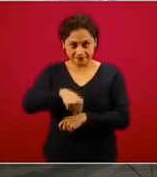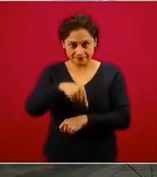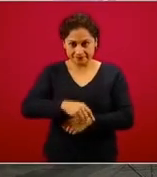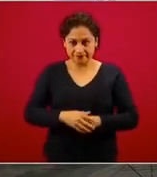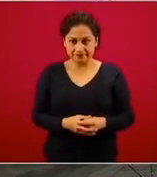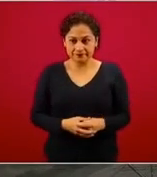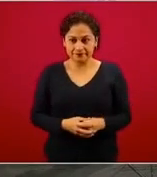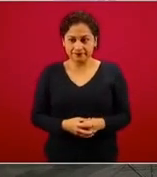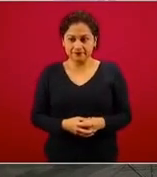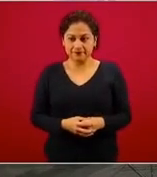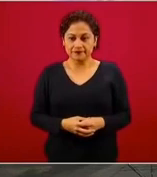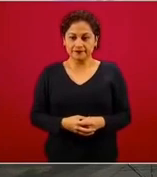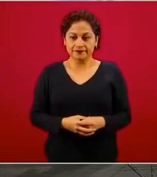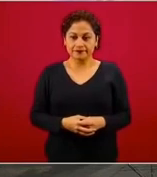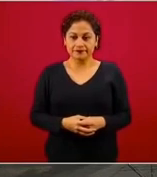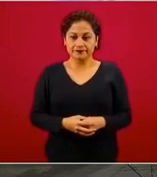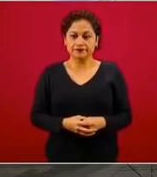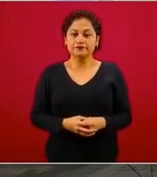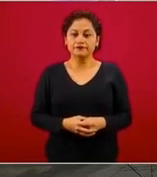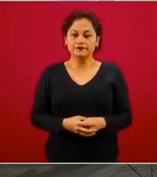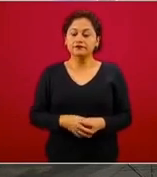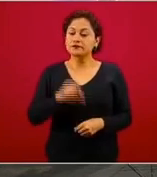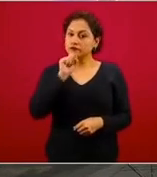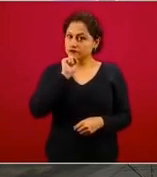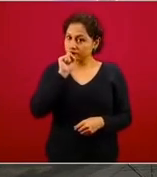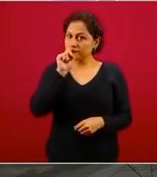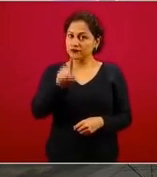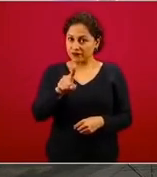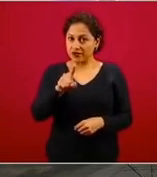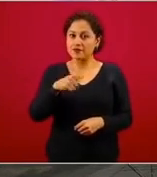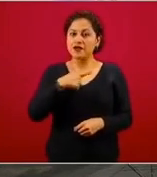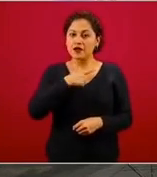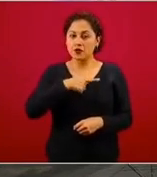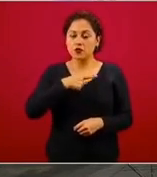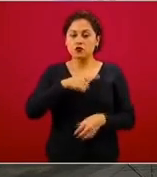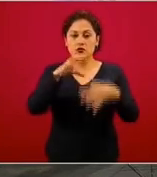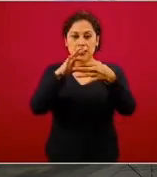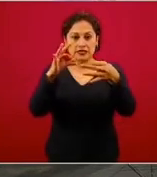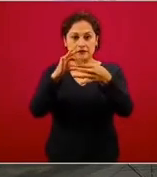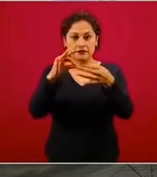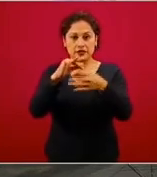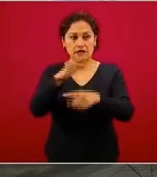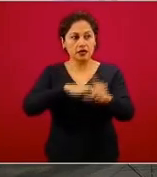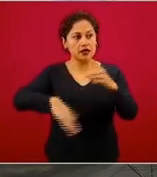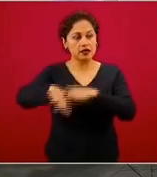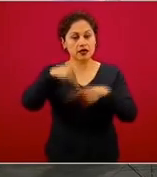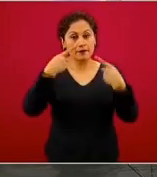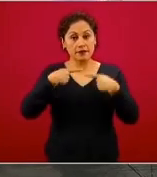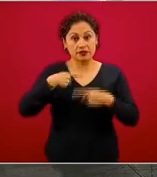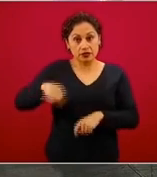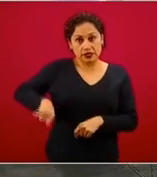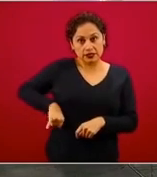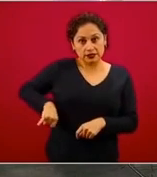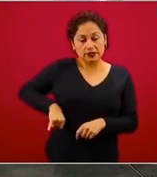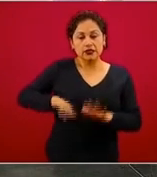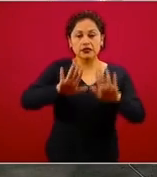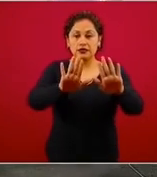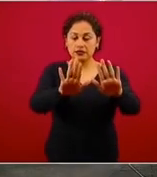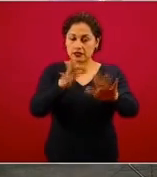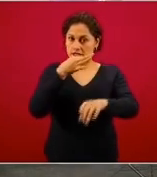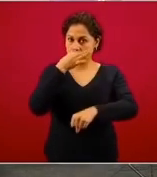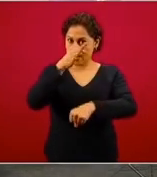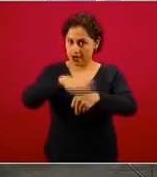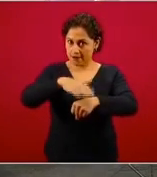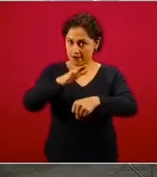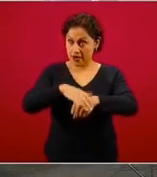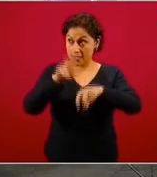you tonight, y desde luego comunicarme con los interesados en este and of tema. course to be able Les to advierto que communicate no with es nada fácil, all of the pero people